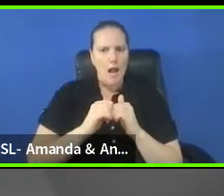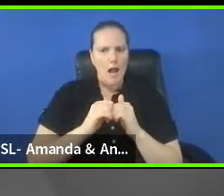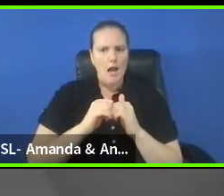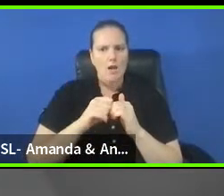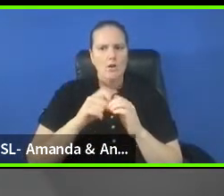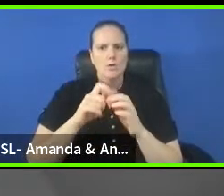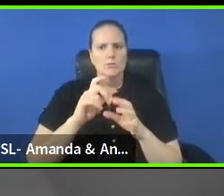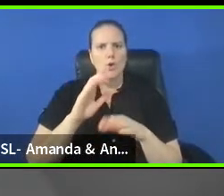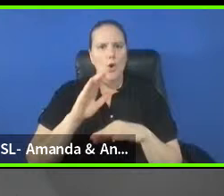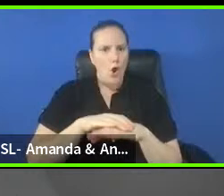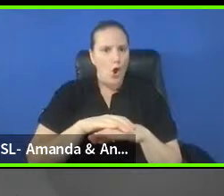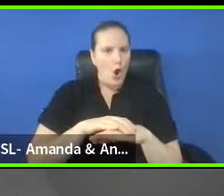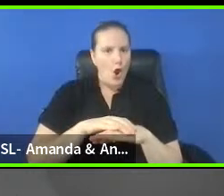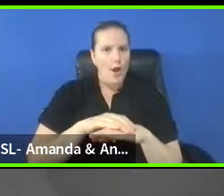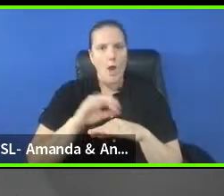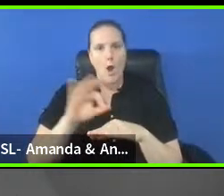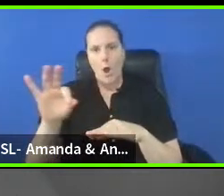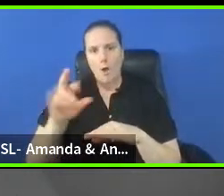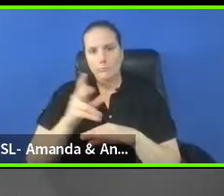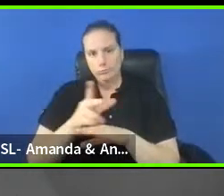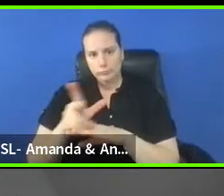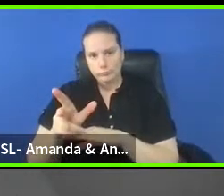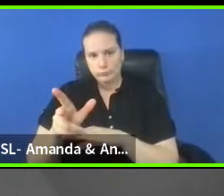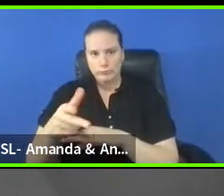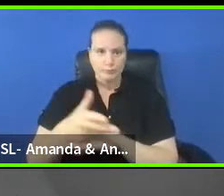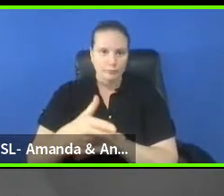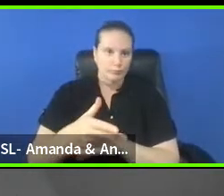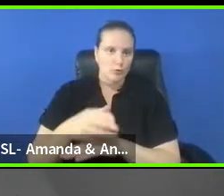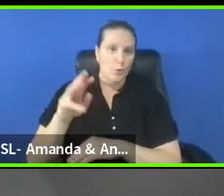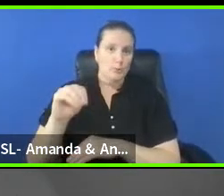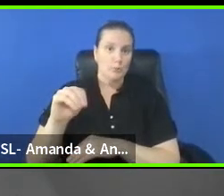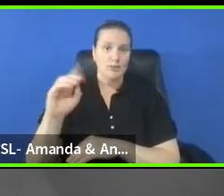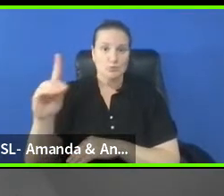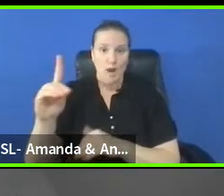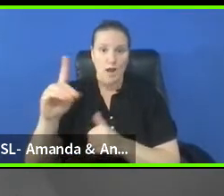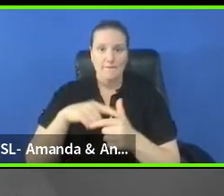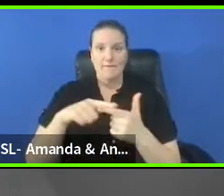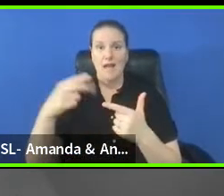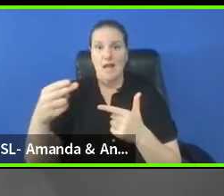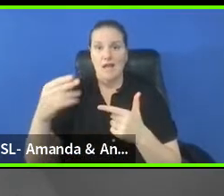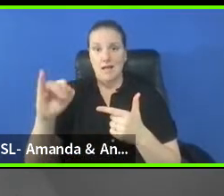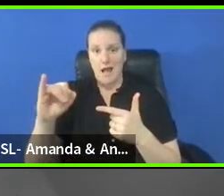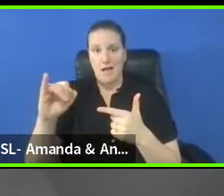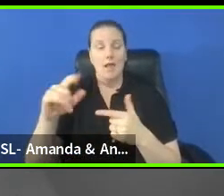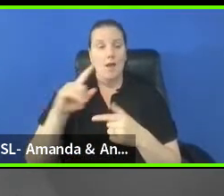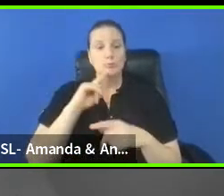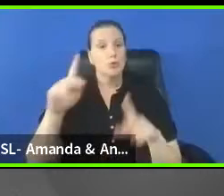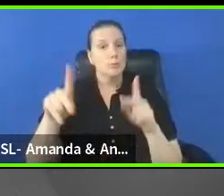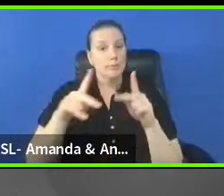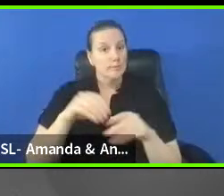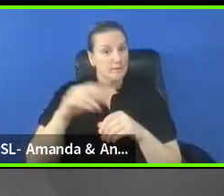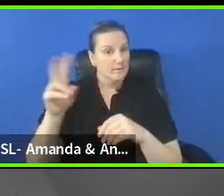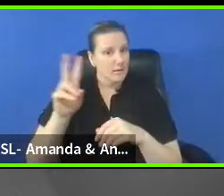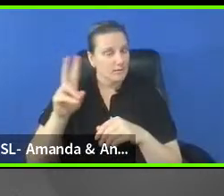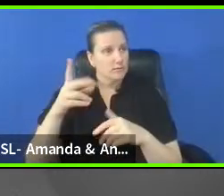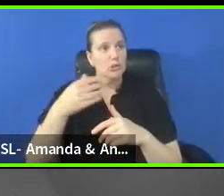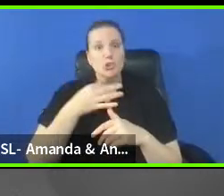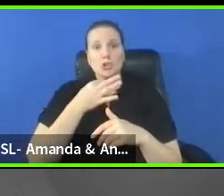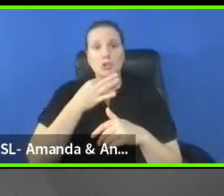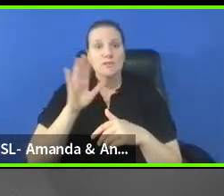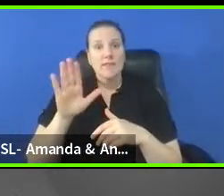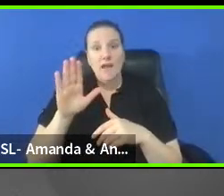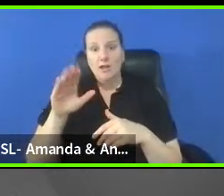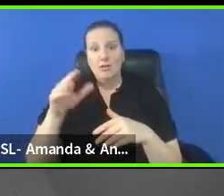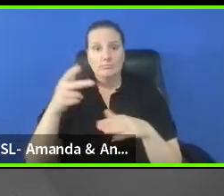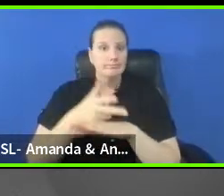get on and off the bridge at Marine Drive and Hayden Island. And I'm sure the people in Vancouver have similar feelings about their interchanges